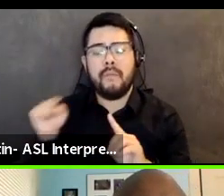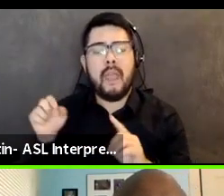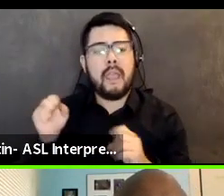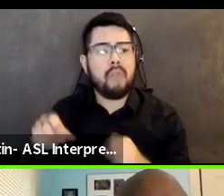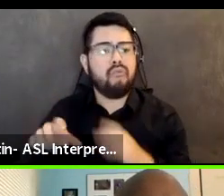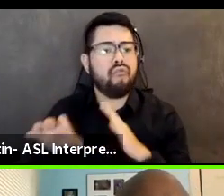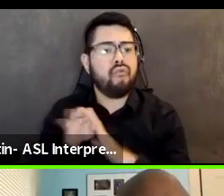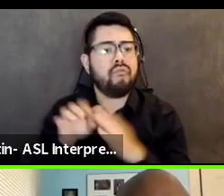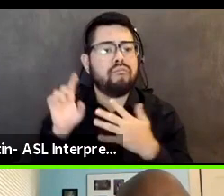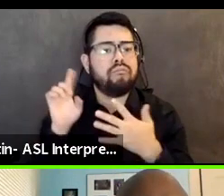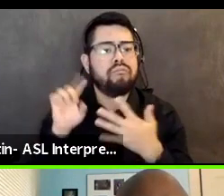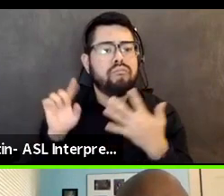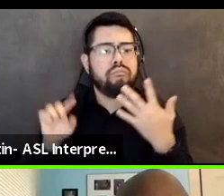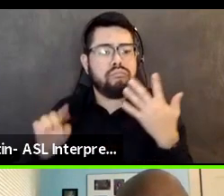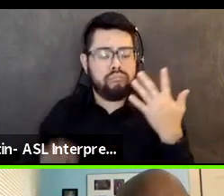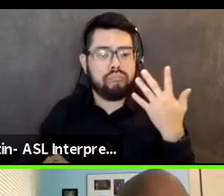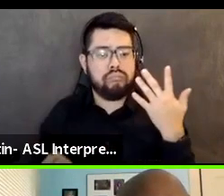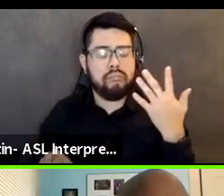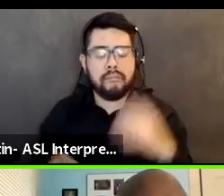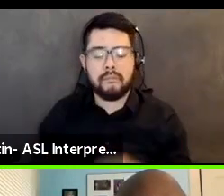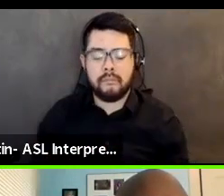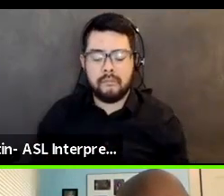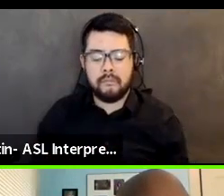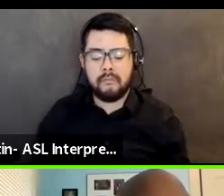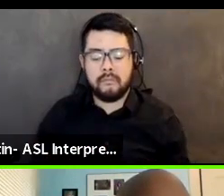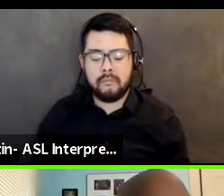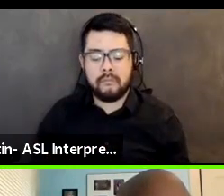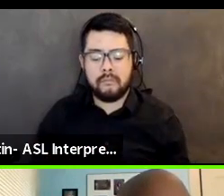options that they can choose to look at